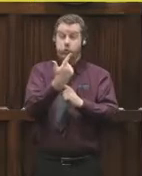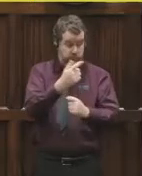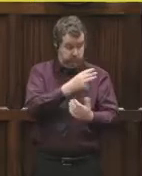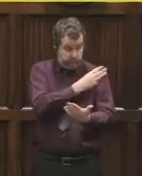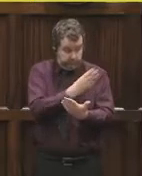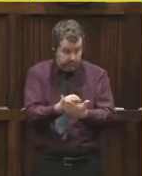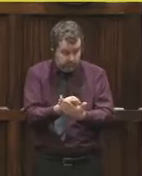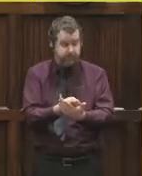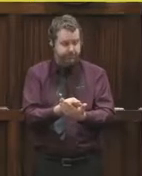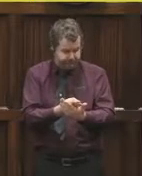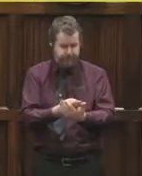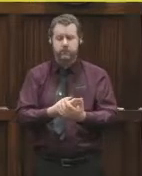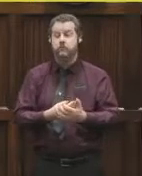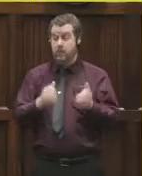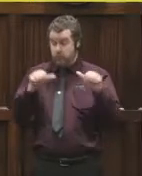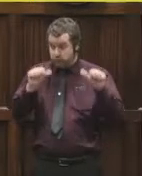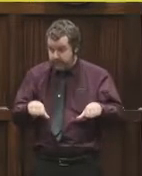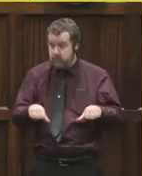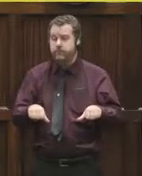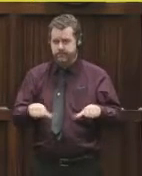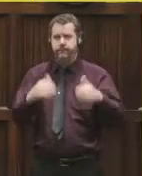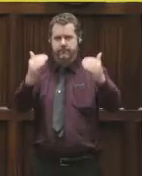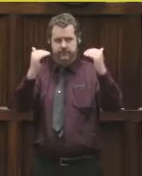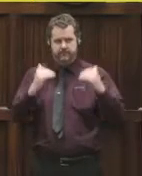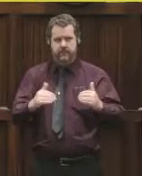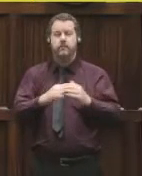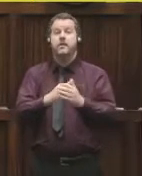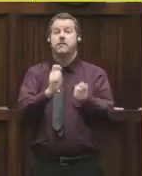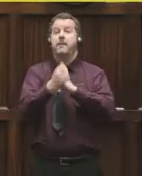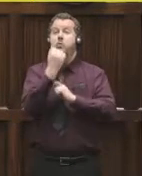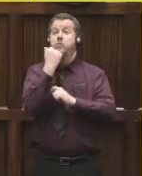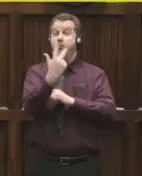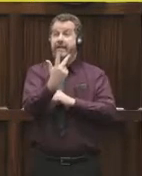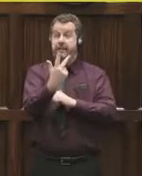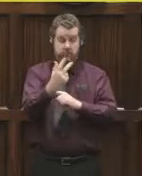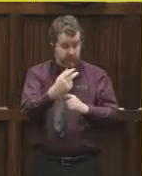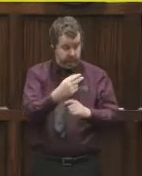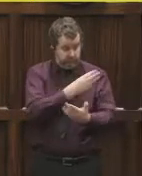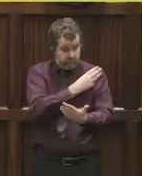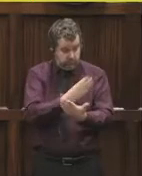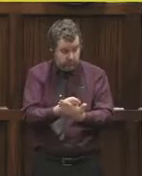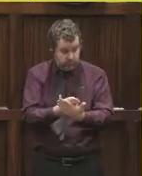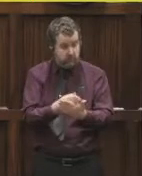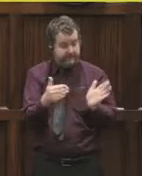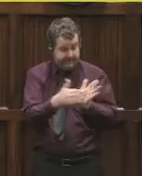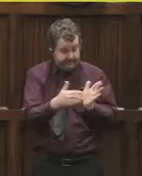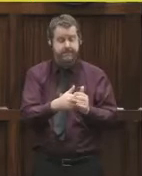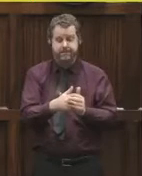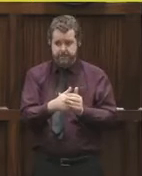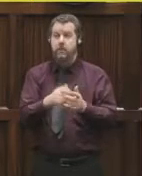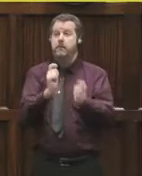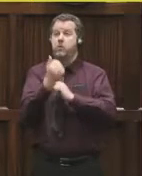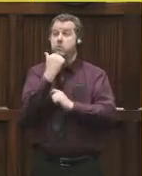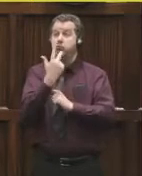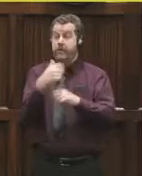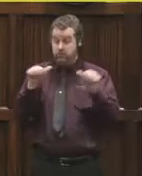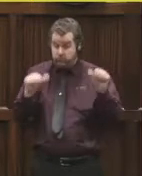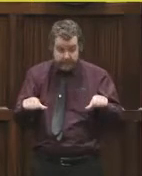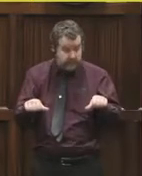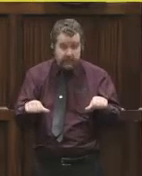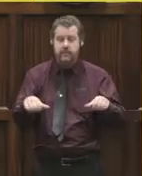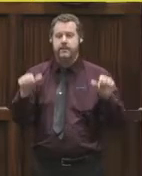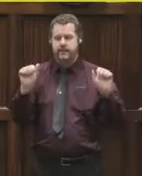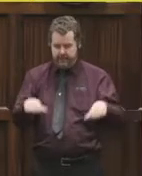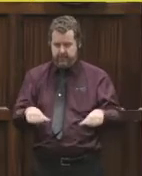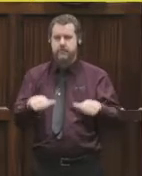Minister? It is. Is it agreed? Agreed. Amendment agreed. Amendment number 3, is that being pressed? Yes. Yes. Is the amendment number 3 agreed? Yes. Agreed.